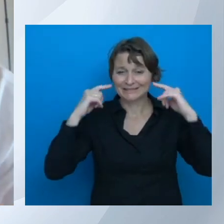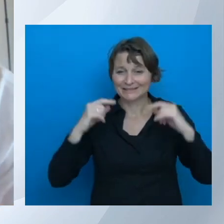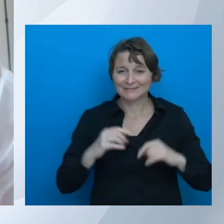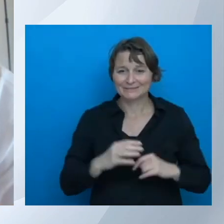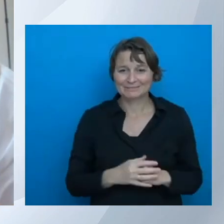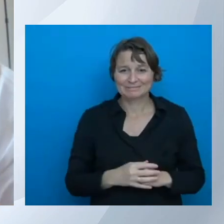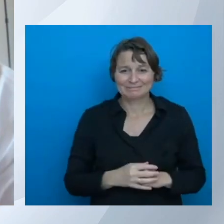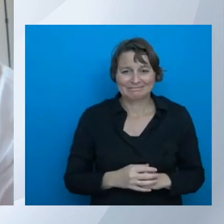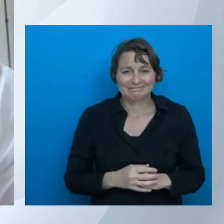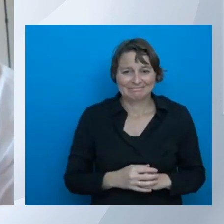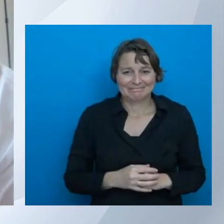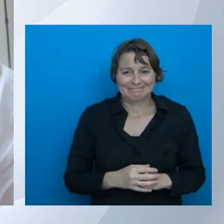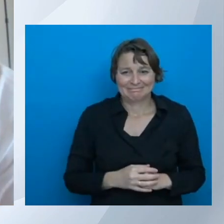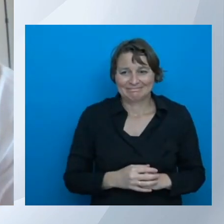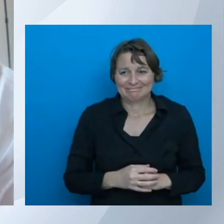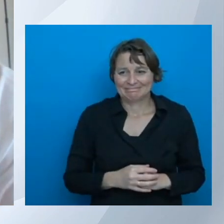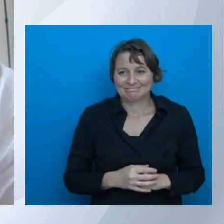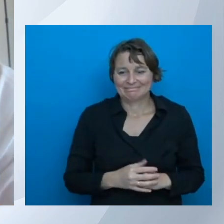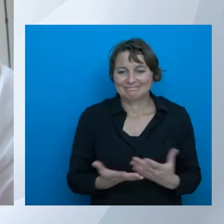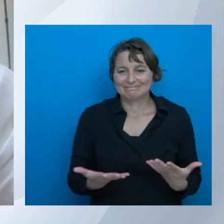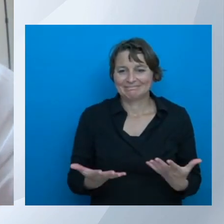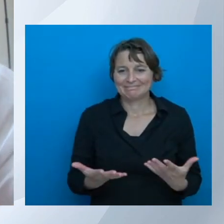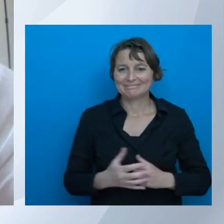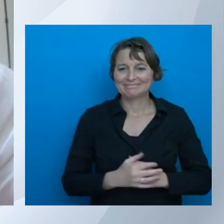Can I continue? Or?